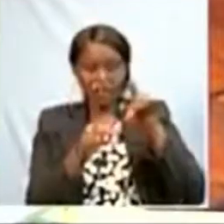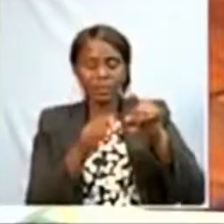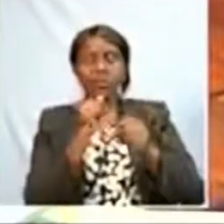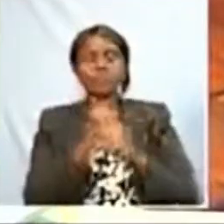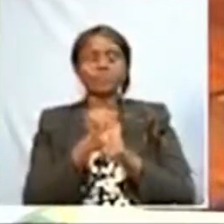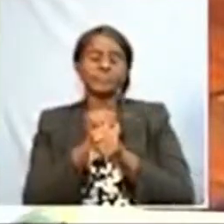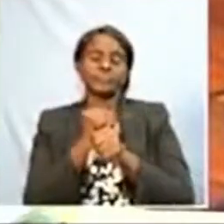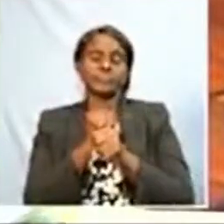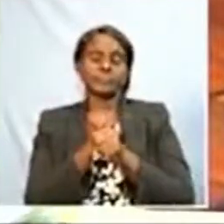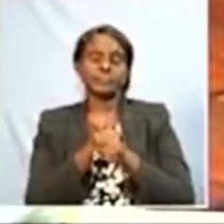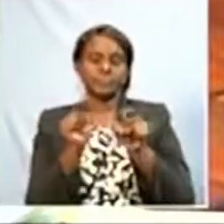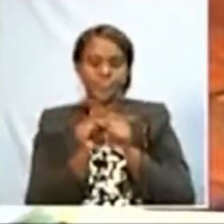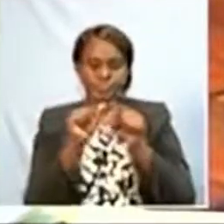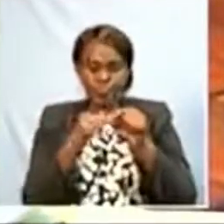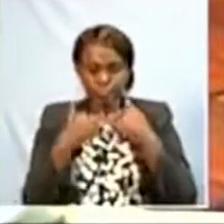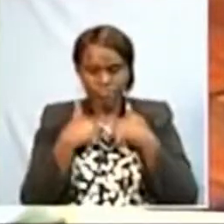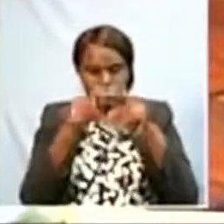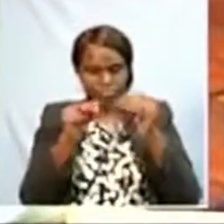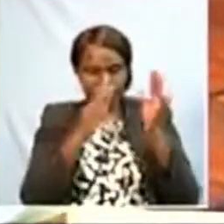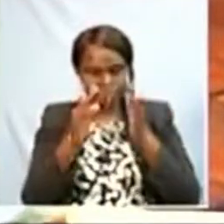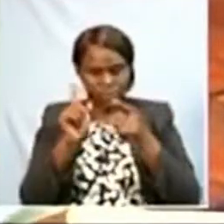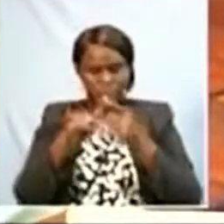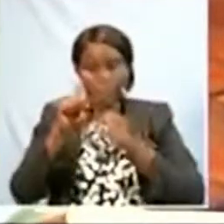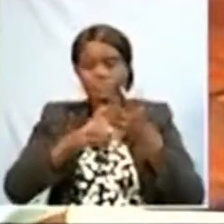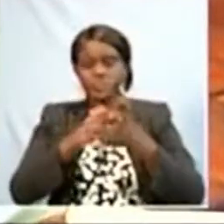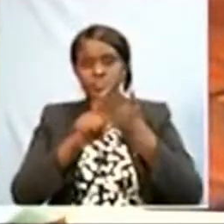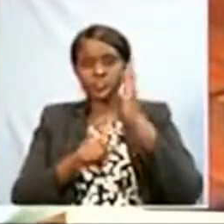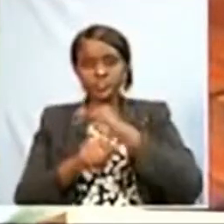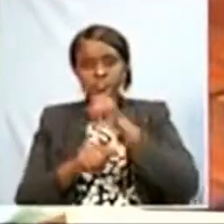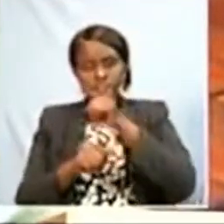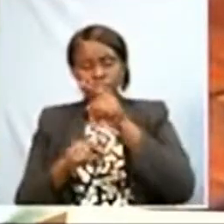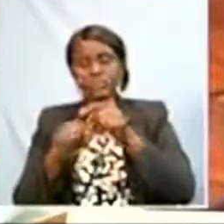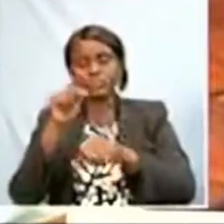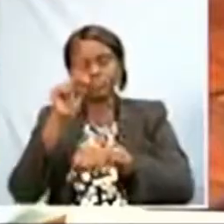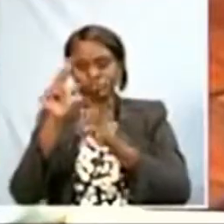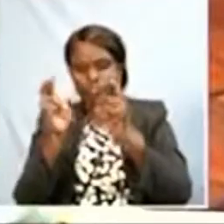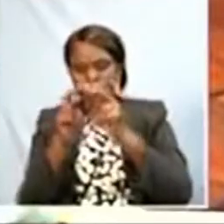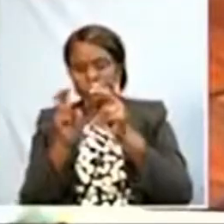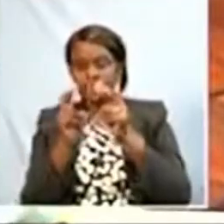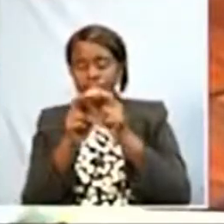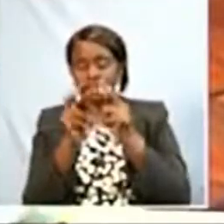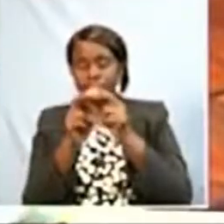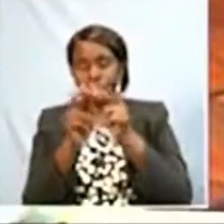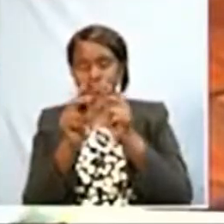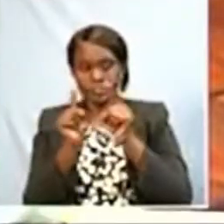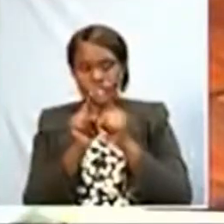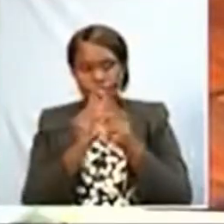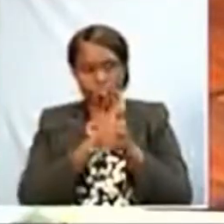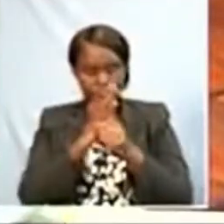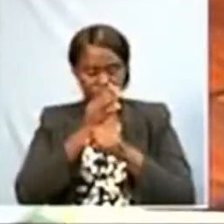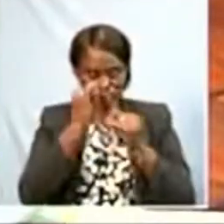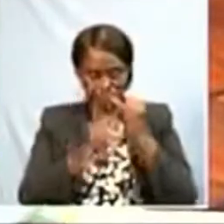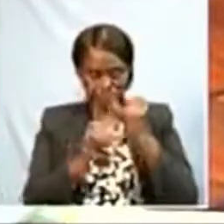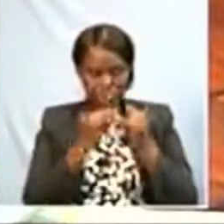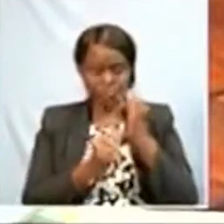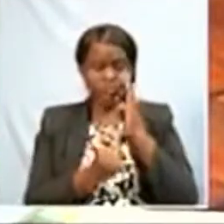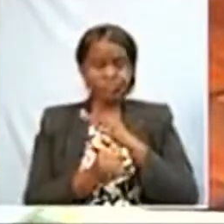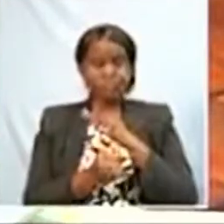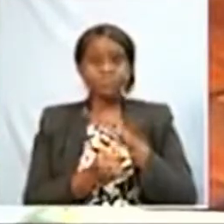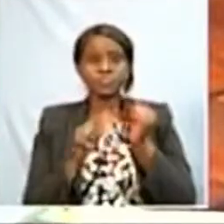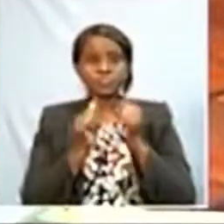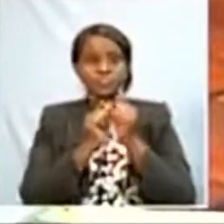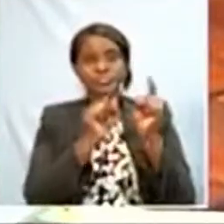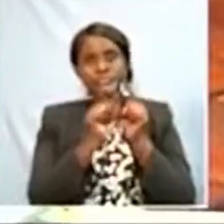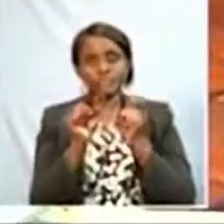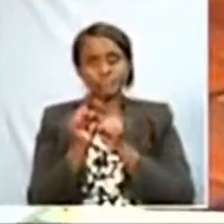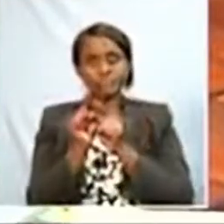works, and we had no option but to terminate the contract. And then